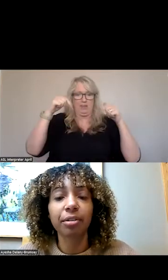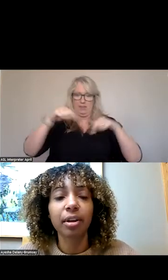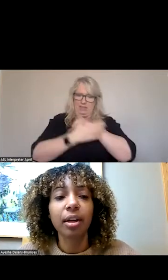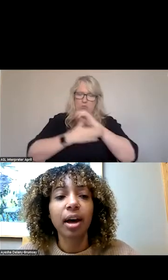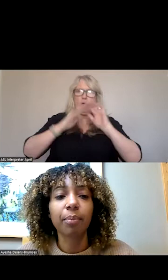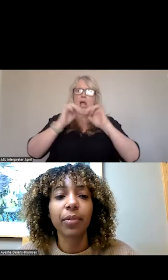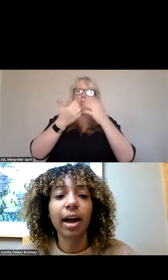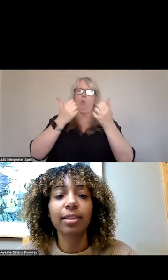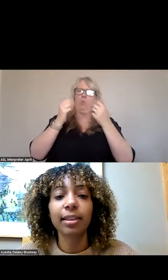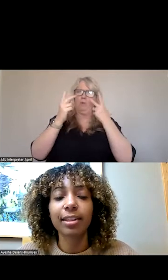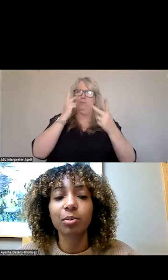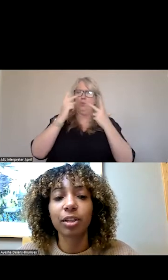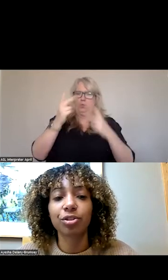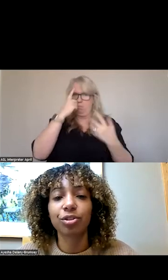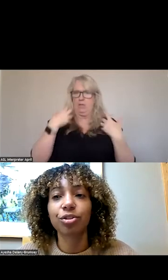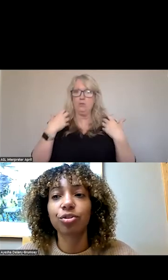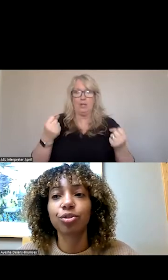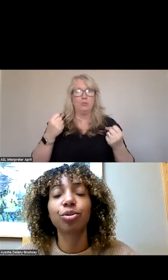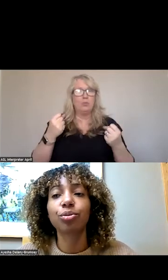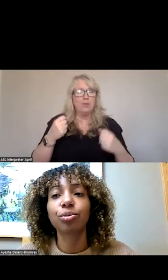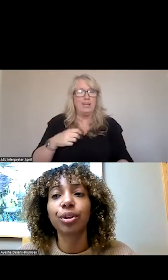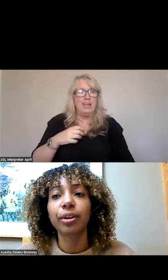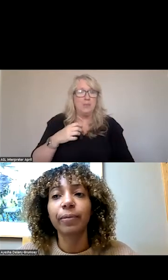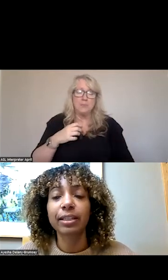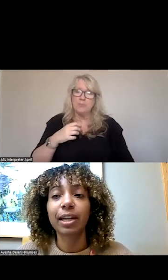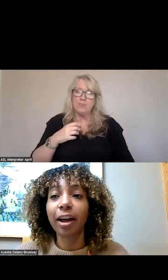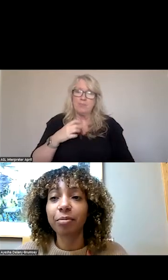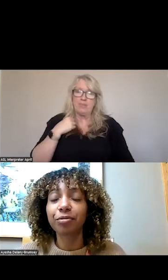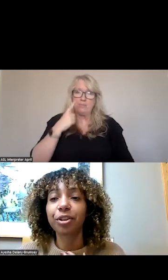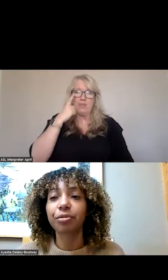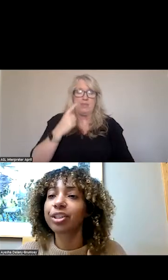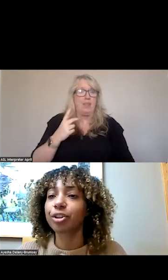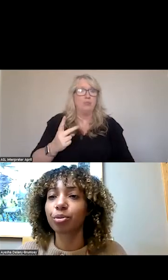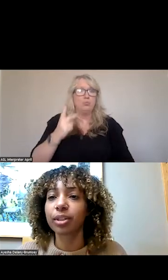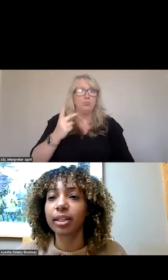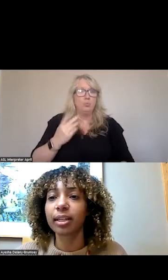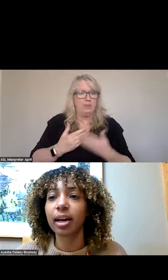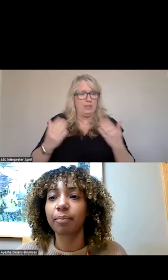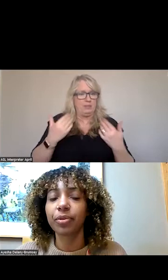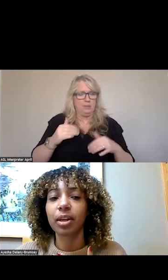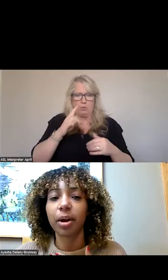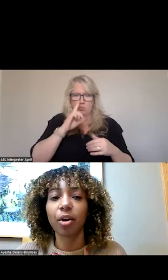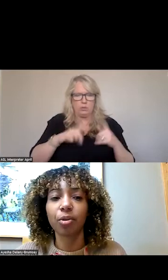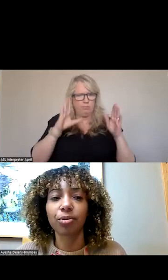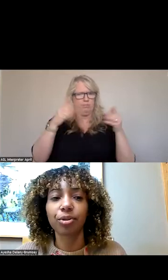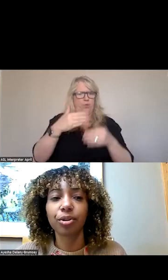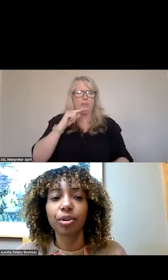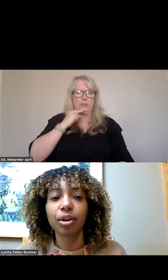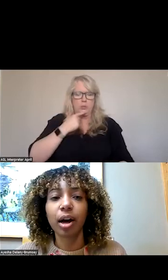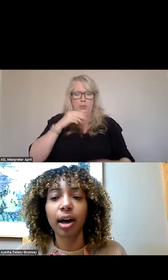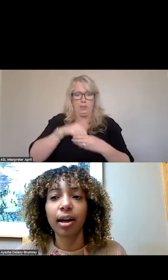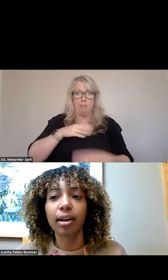mental health. I think that speaks to 2 things that I've been feeling really acutely in my